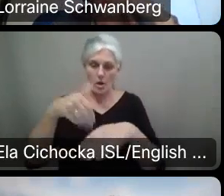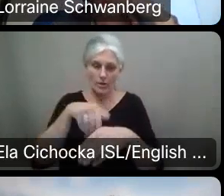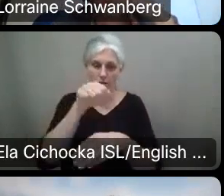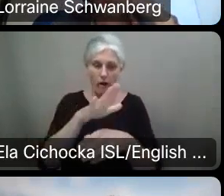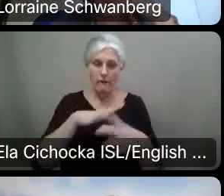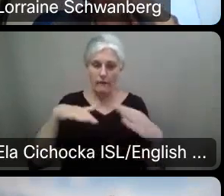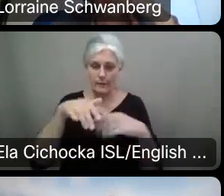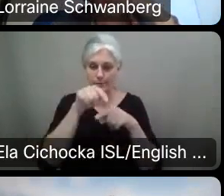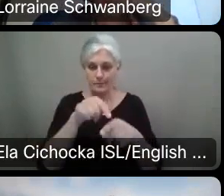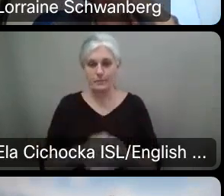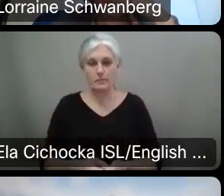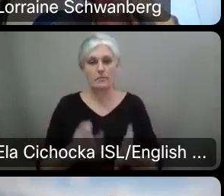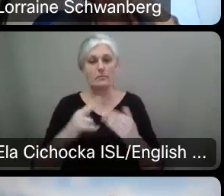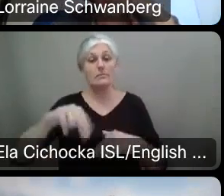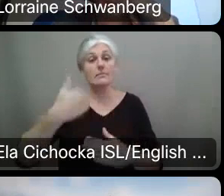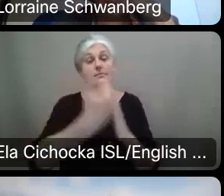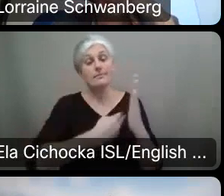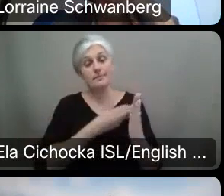Next slide, Naomi.